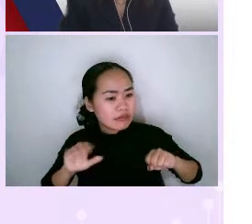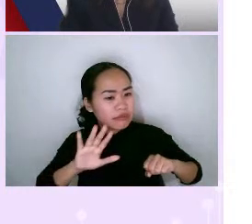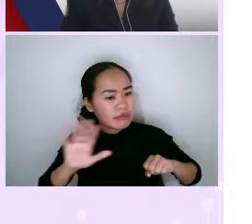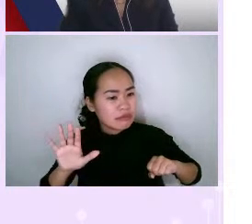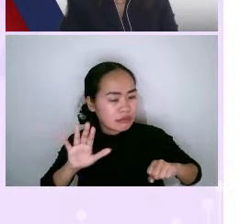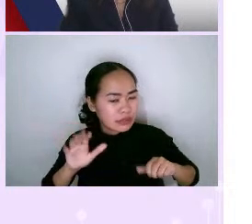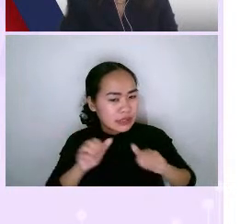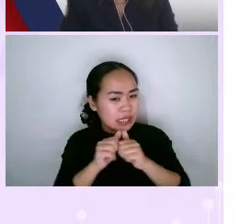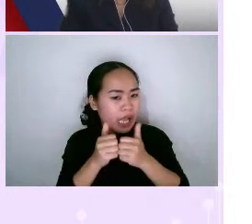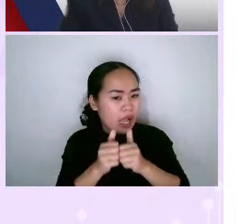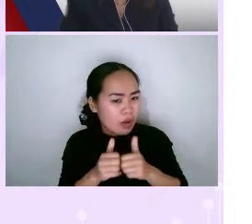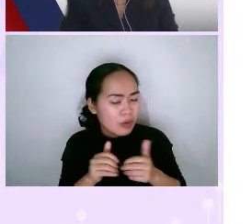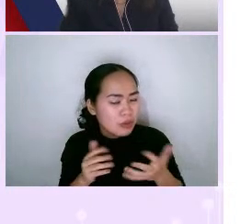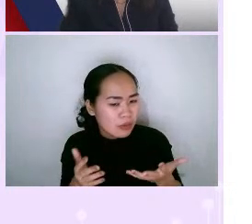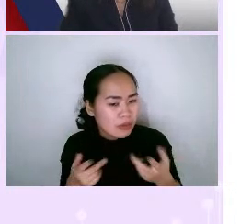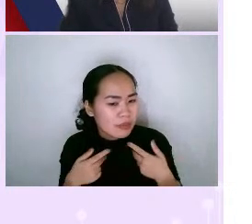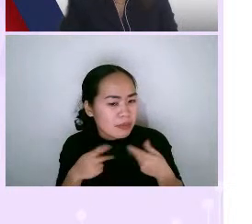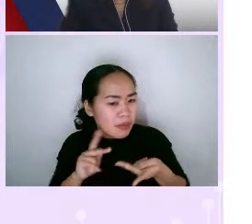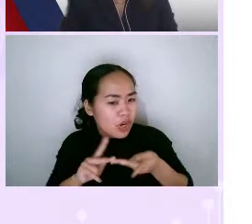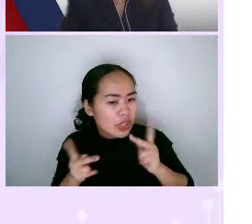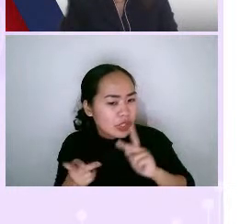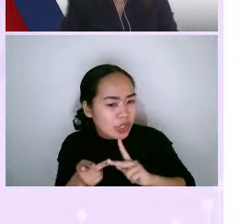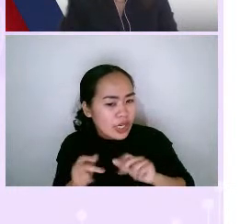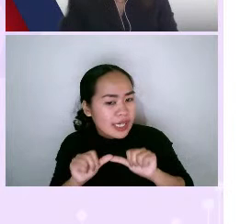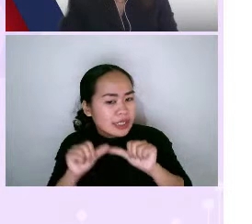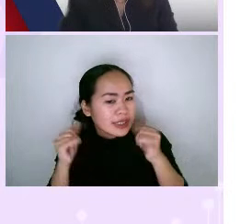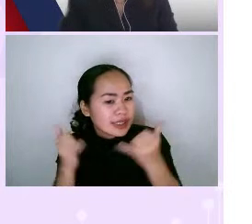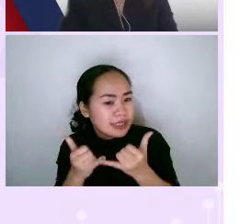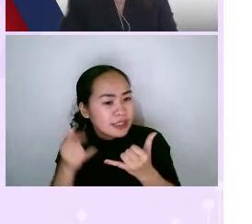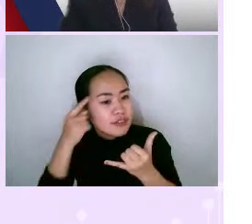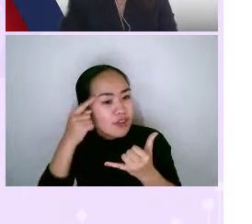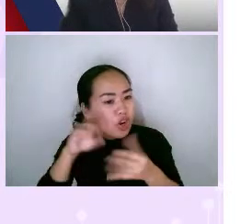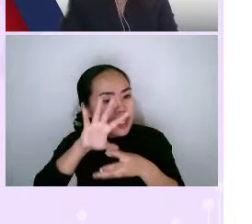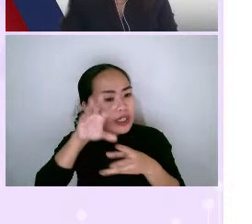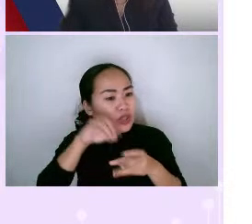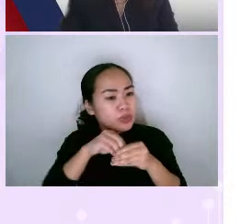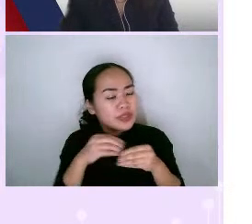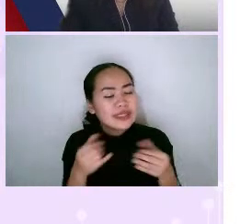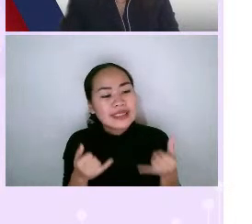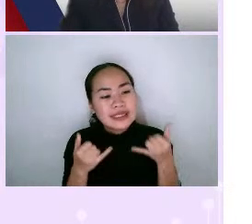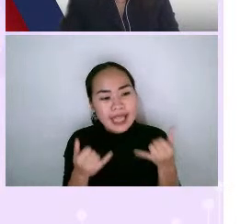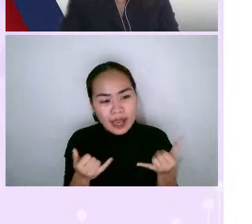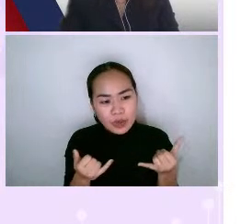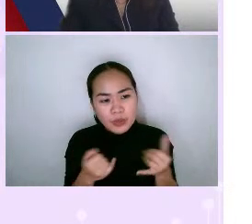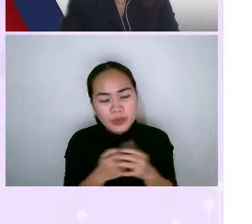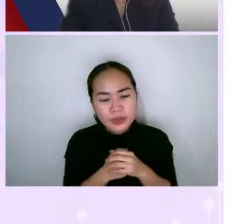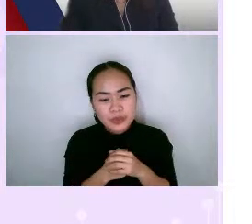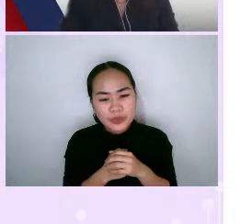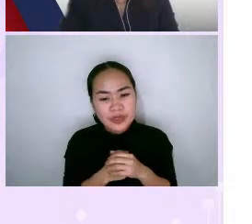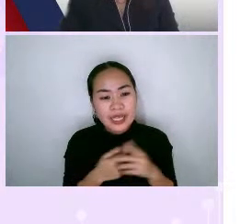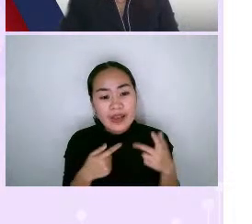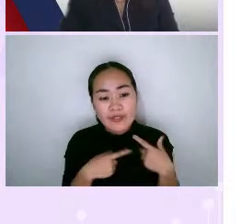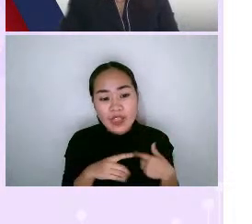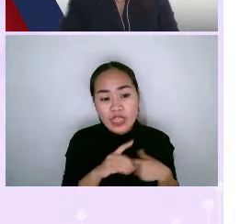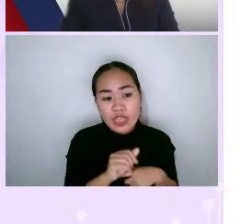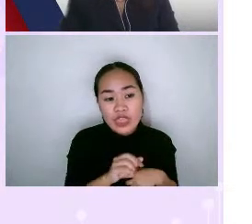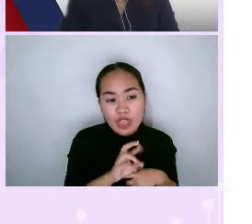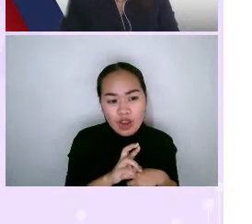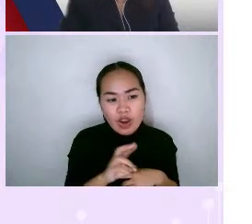definitely with our partner agencies. Nakasama din po natin ngayon. At ang iba ay ang DAR,